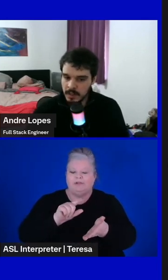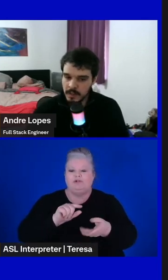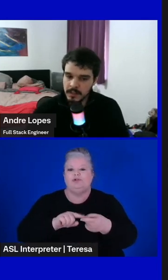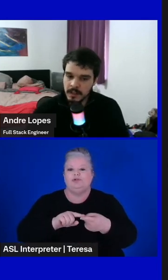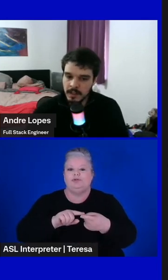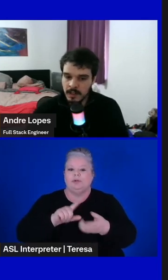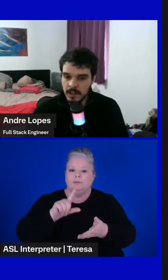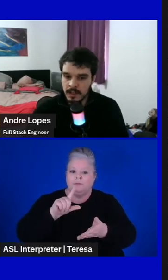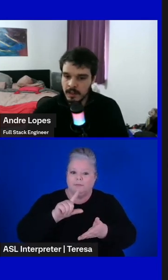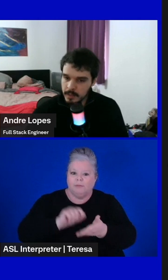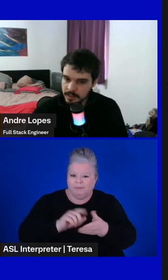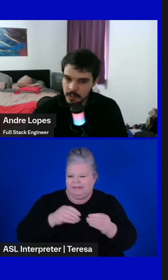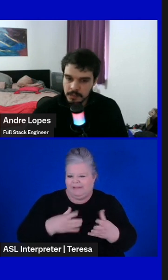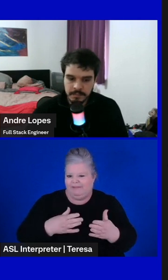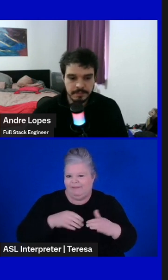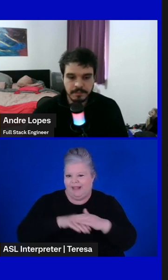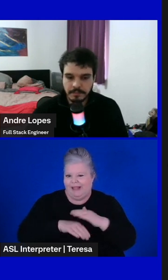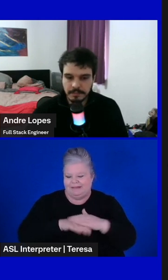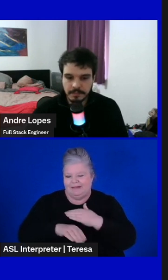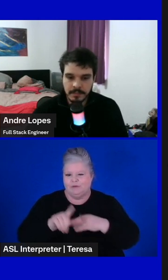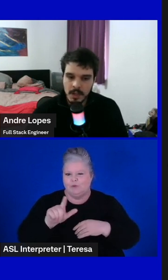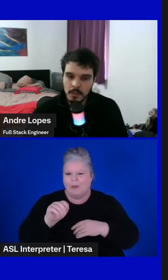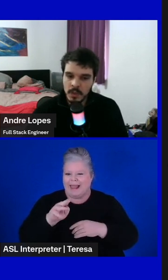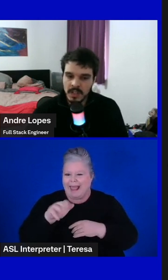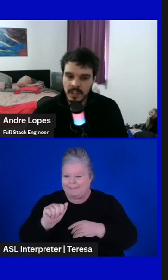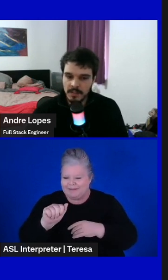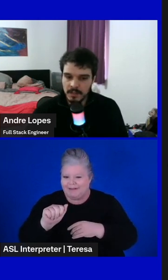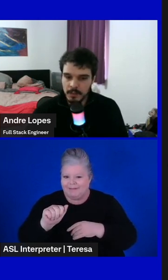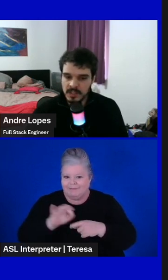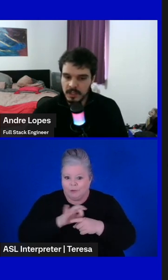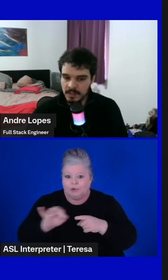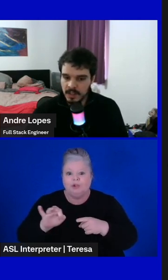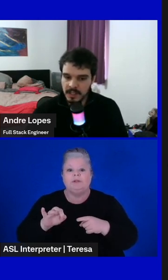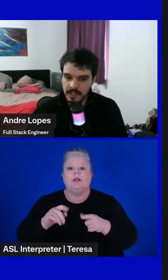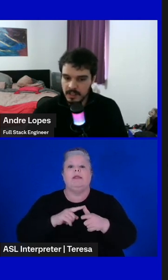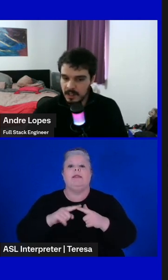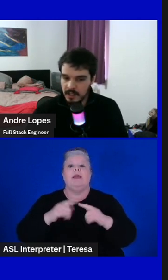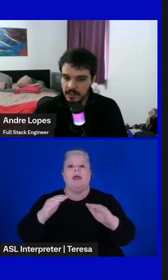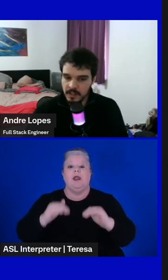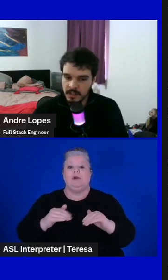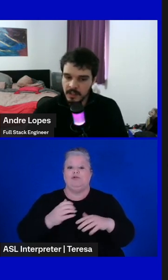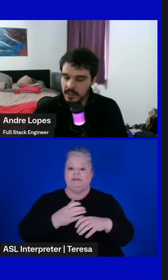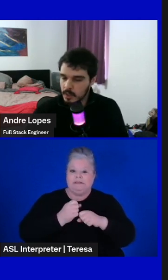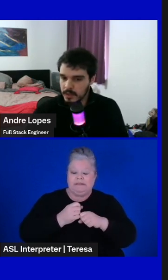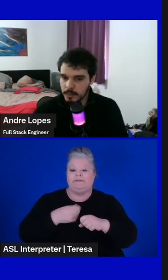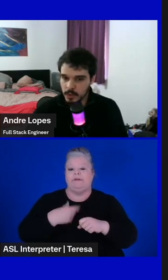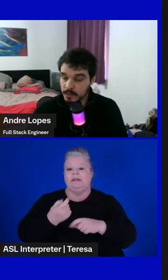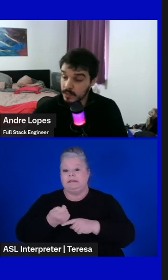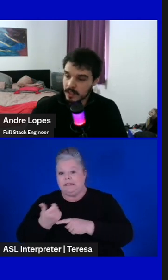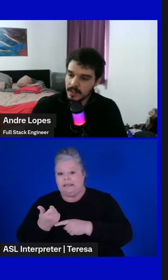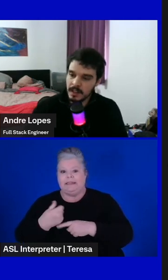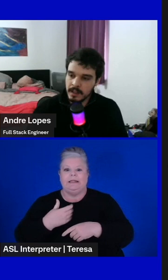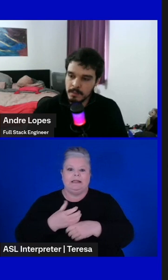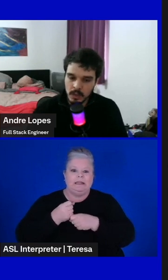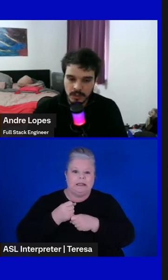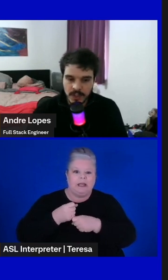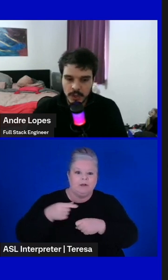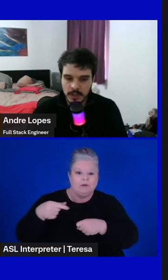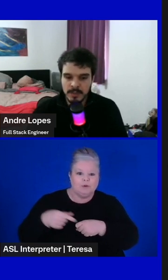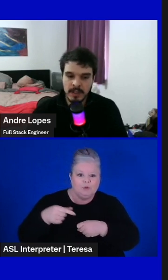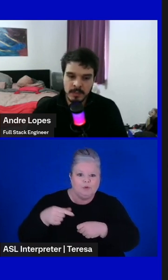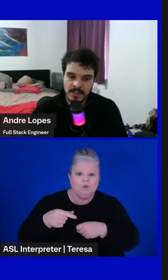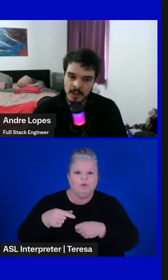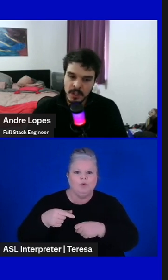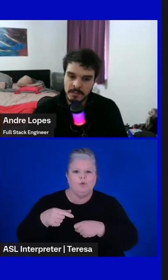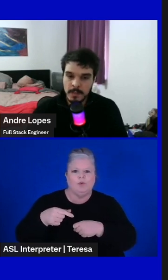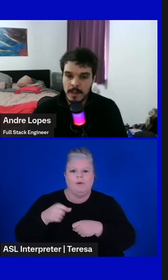access to the Lambda function. We're gonna give receive and delete and get queue attributes for the email notification